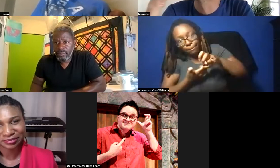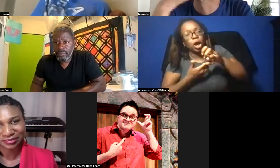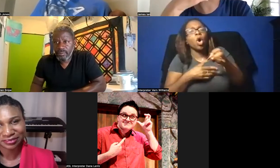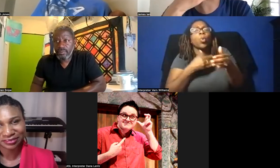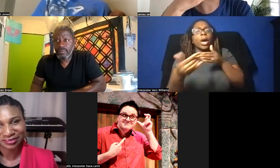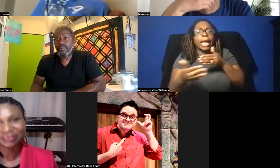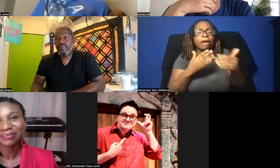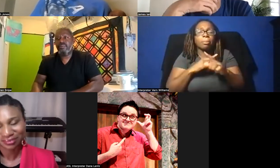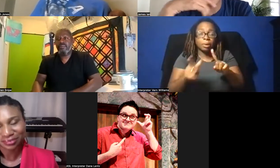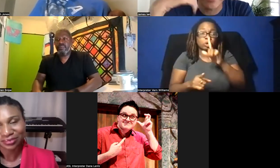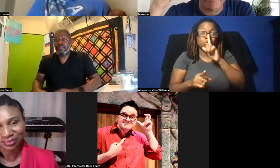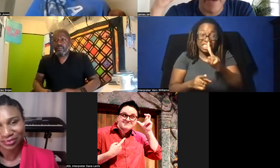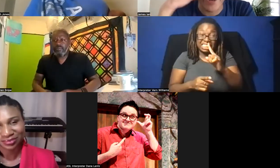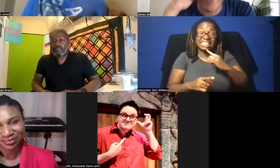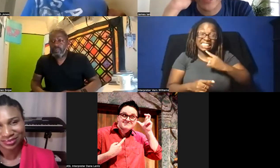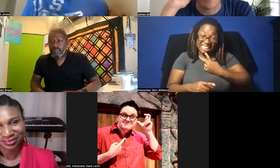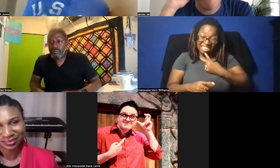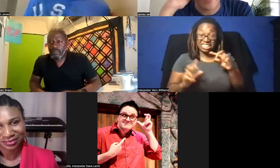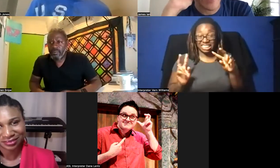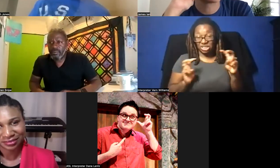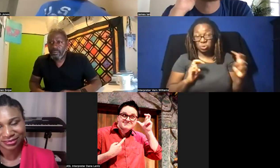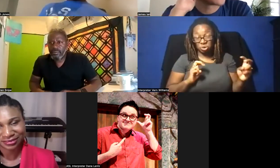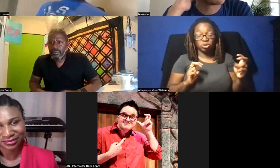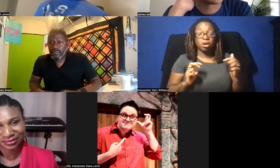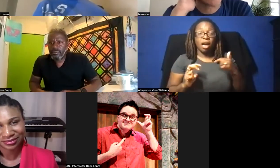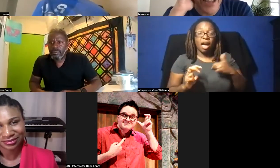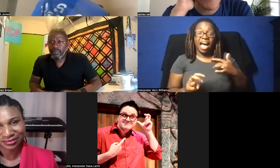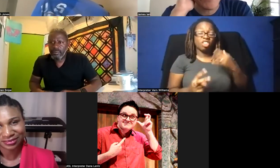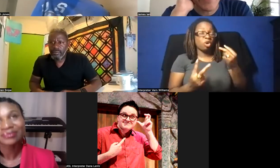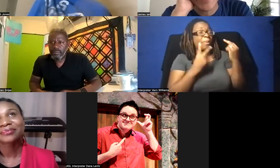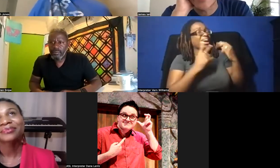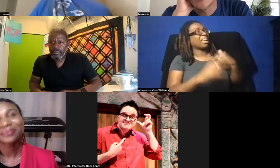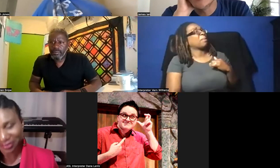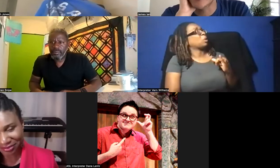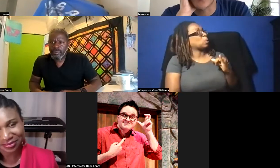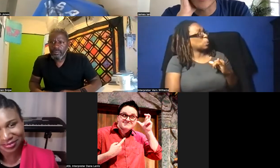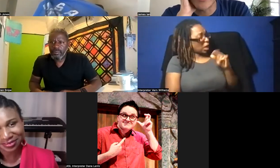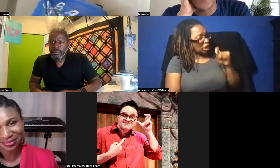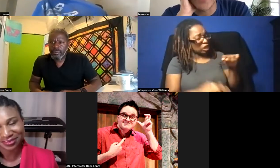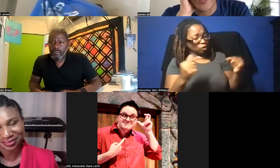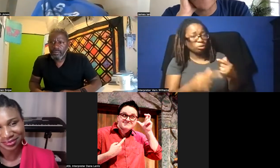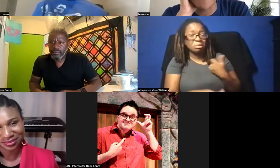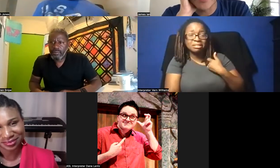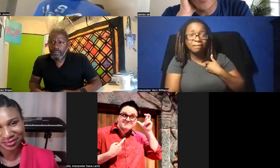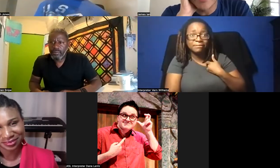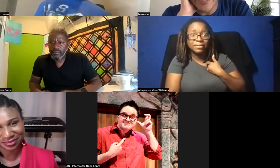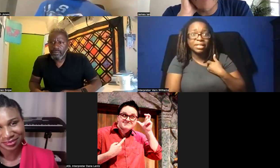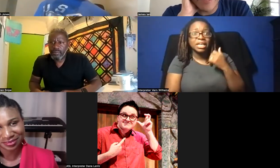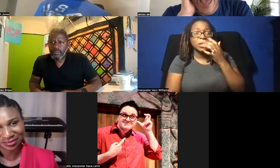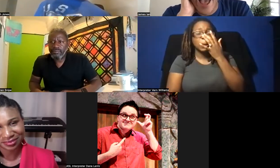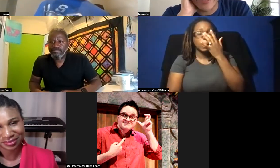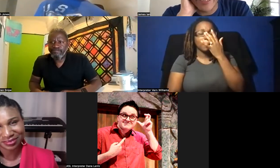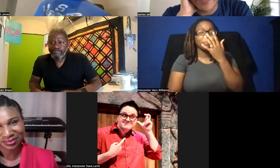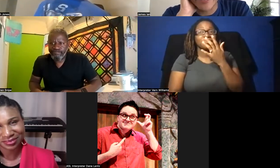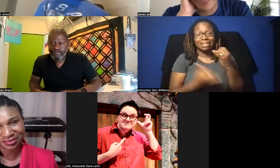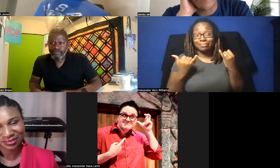dicey situations, and so I look back on those and I'm like, man, I could have really been hurt. So even